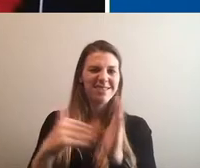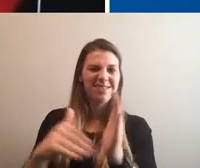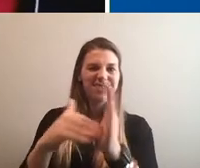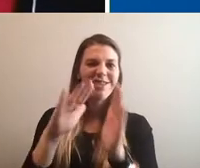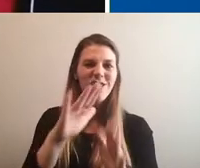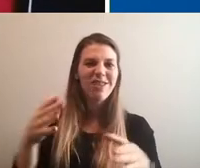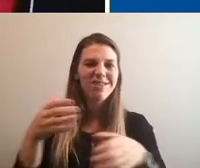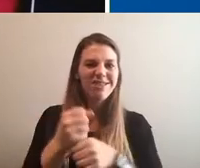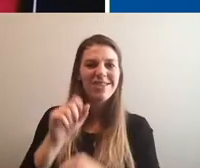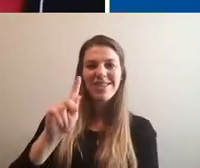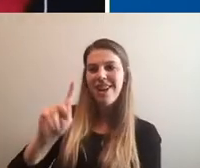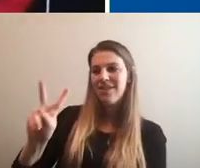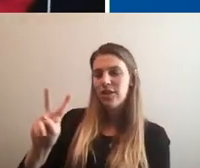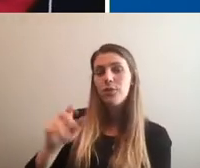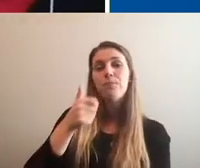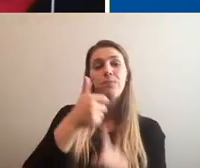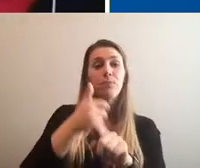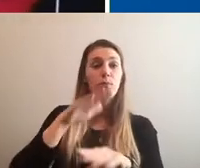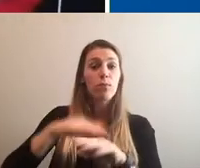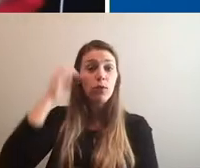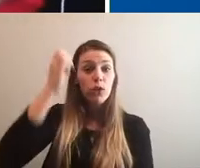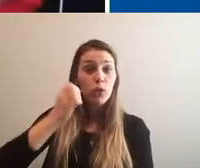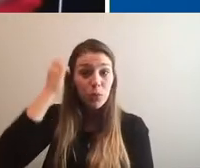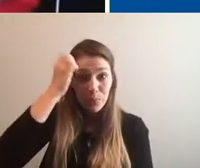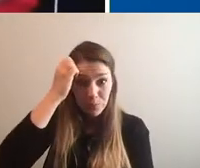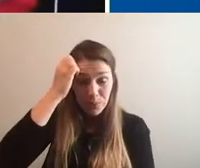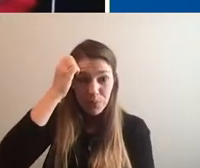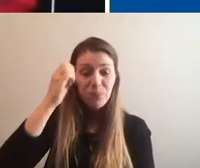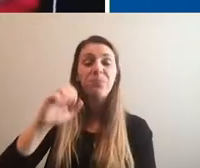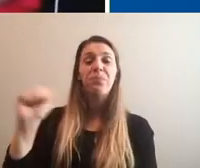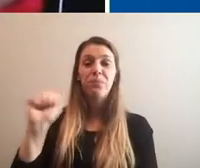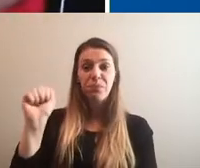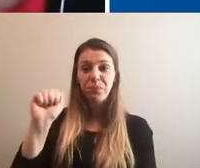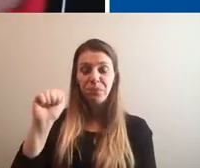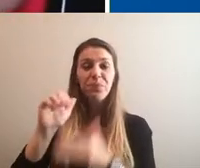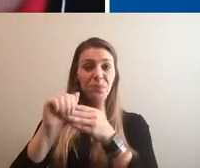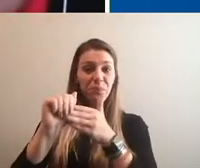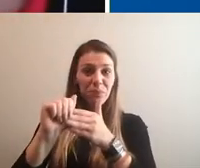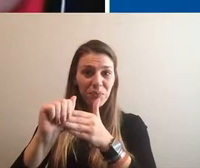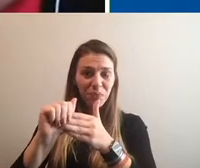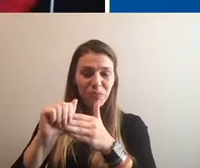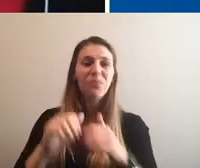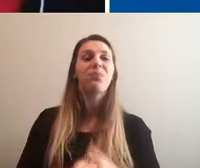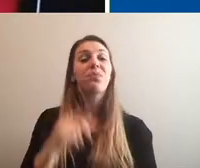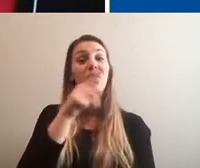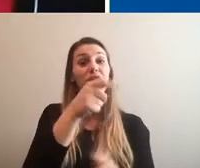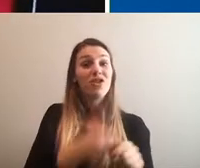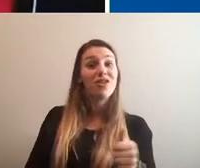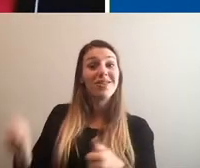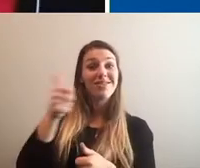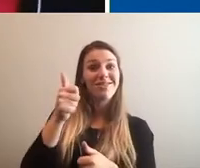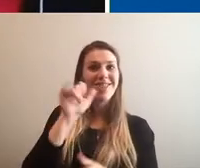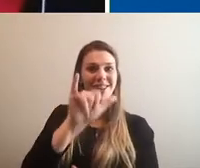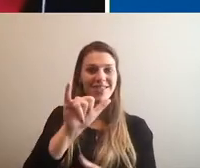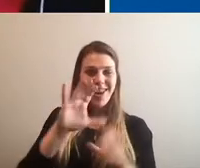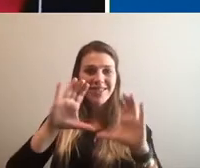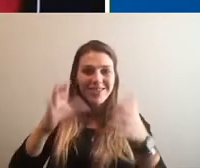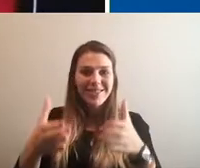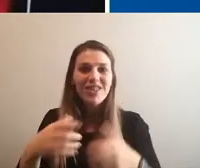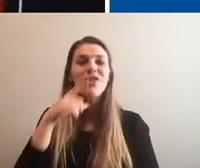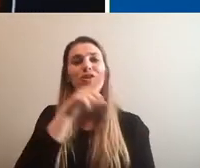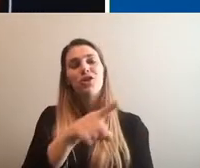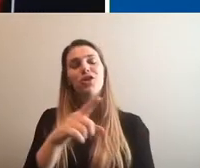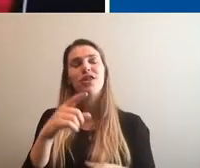is on the Special Olympics Europe Eurasia Athlete Leadership Council. She is the chair of that council. She's a global